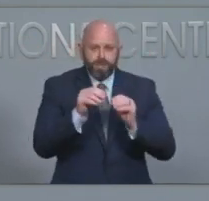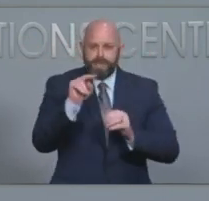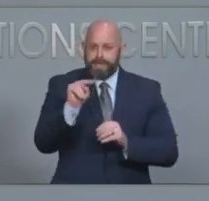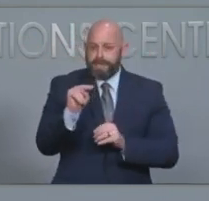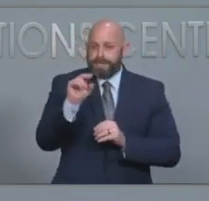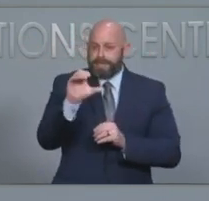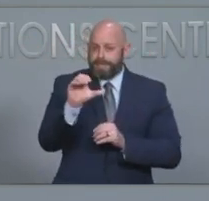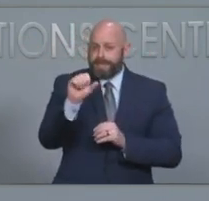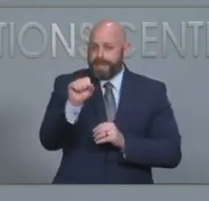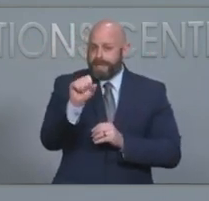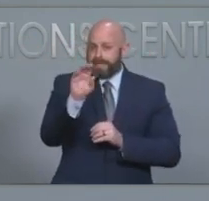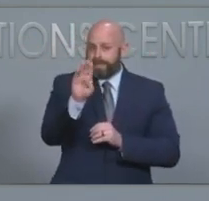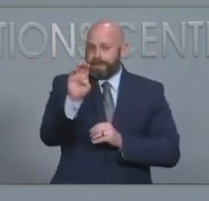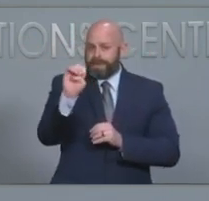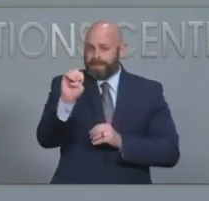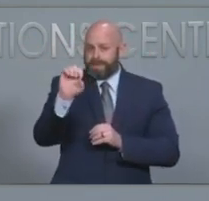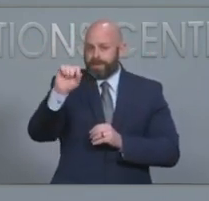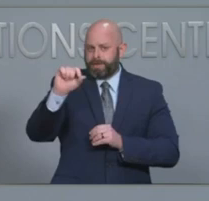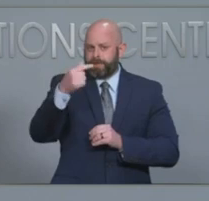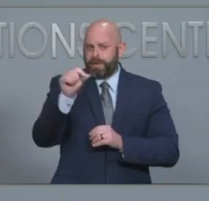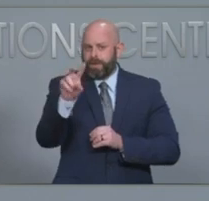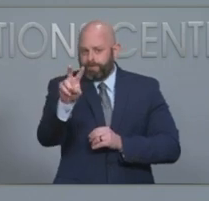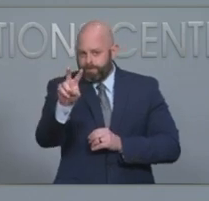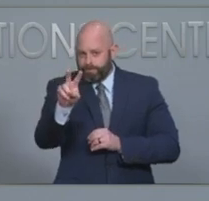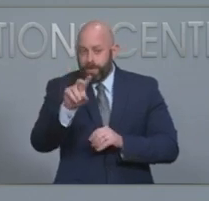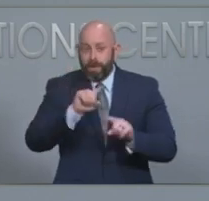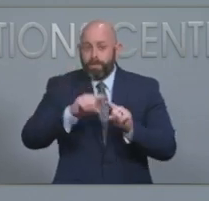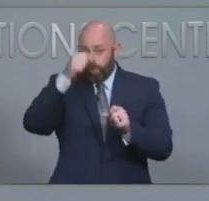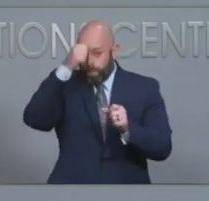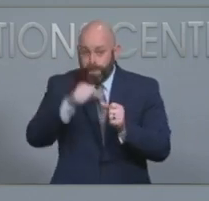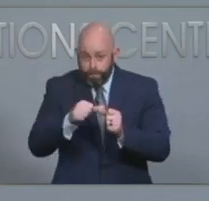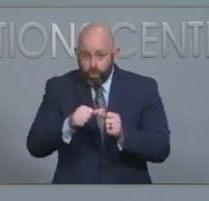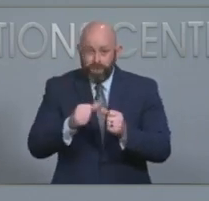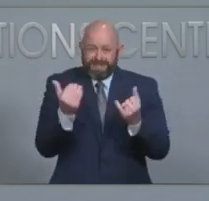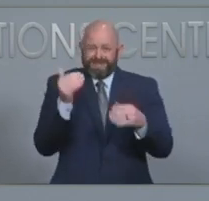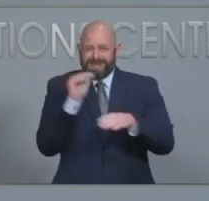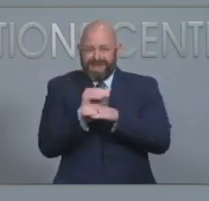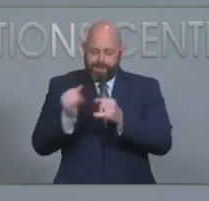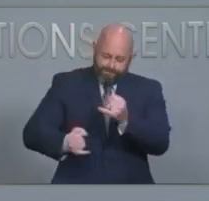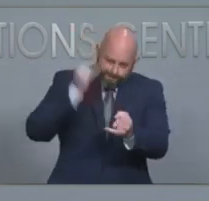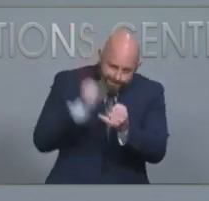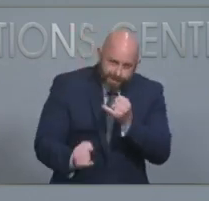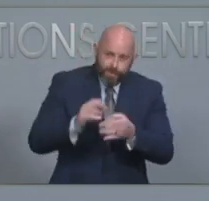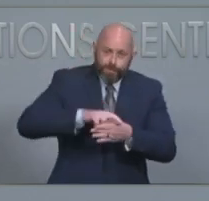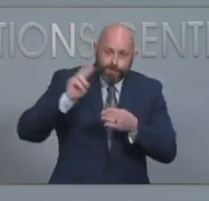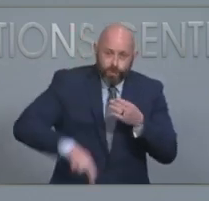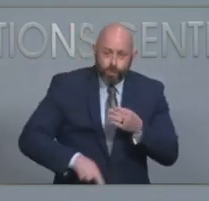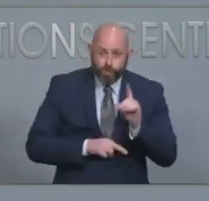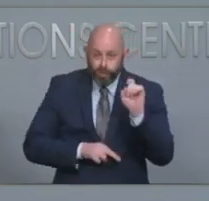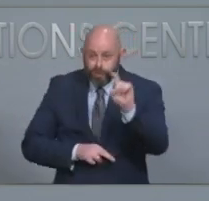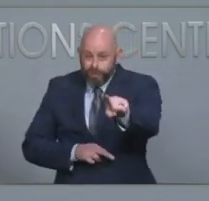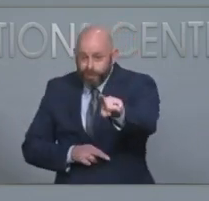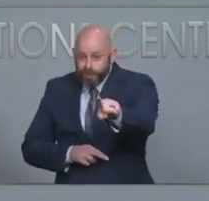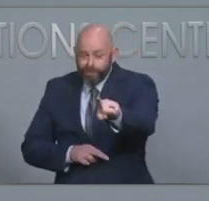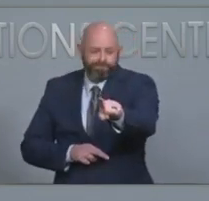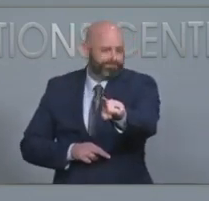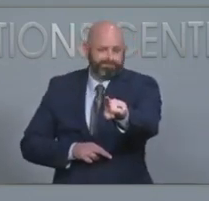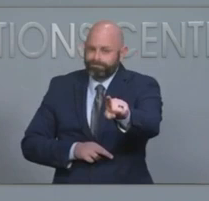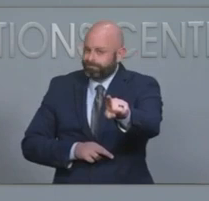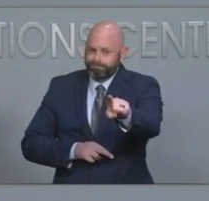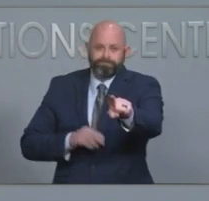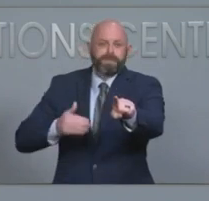ncsbe.gov. But remember, elections are not over on election night. Over the next 10